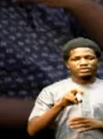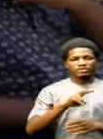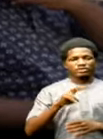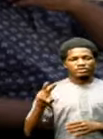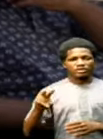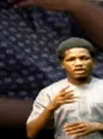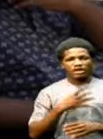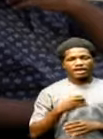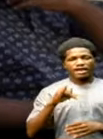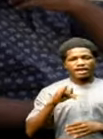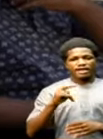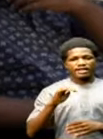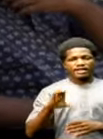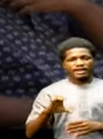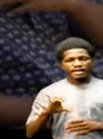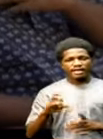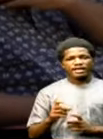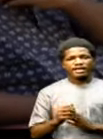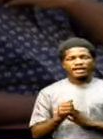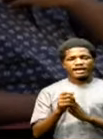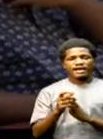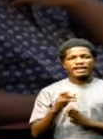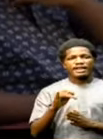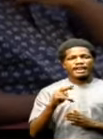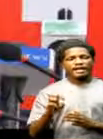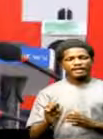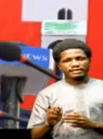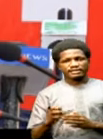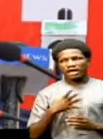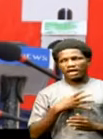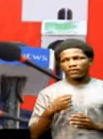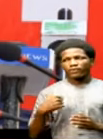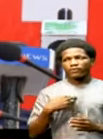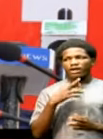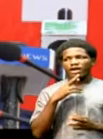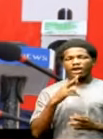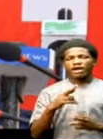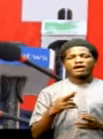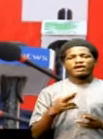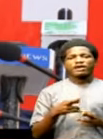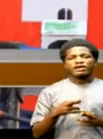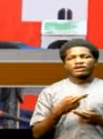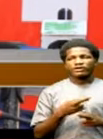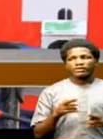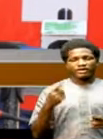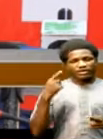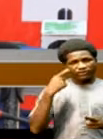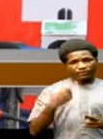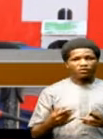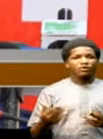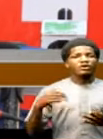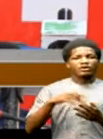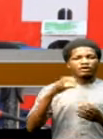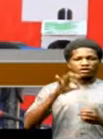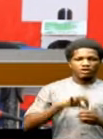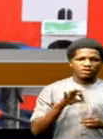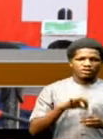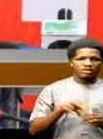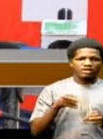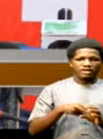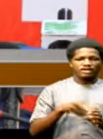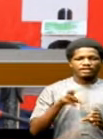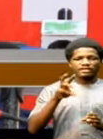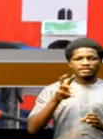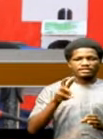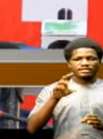2022, and INEC issued guidelines, and we are ready for the rerun election in the 69 polling units already